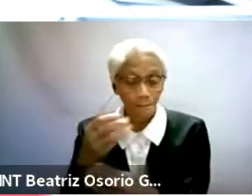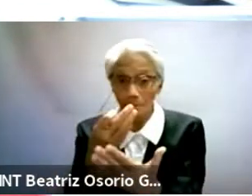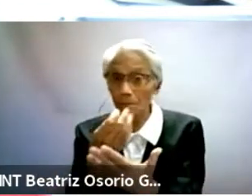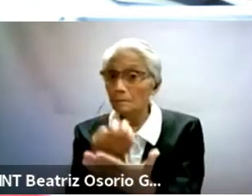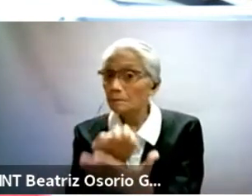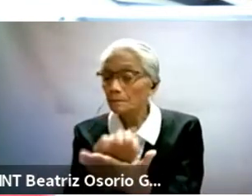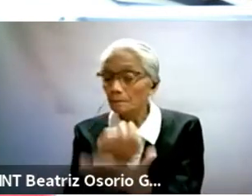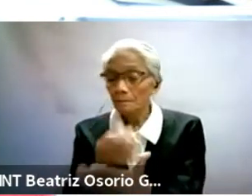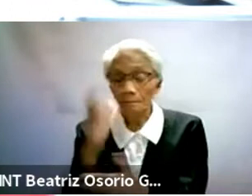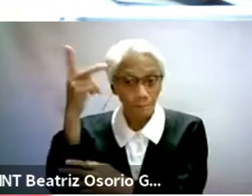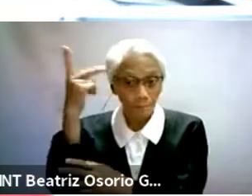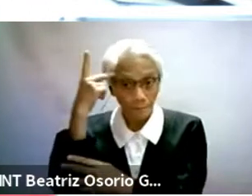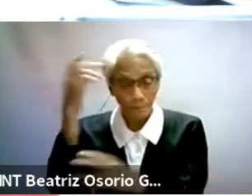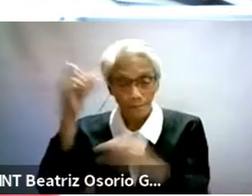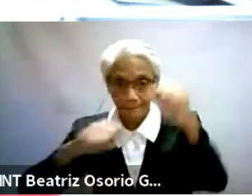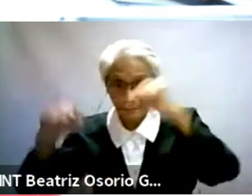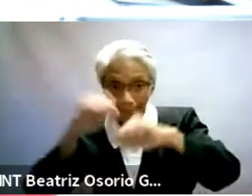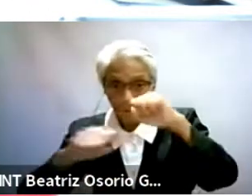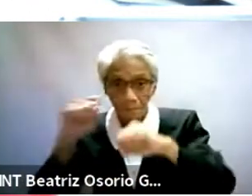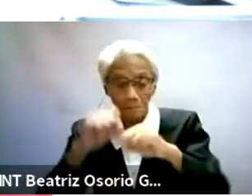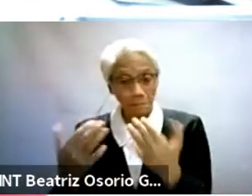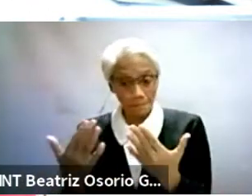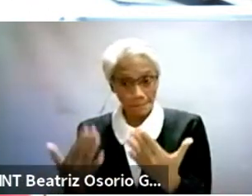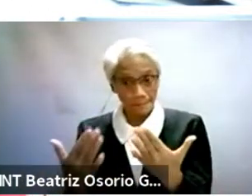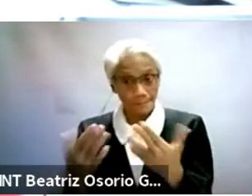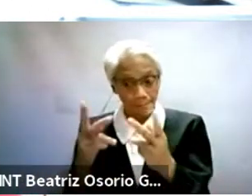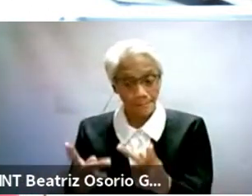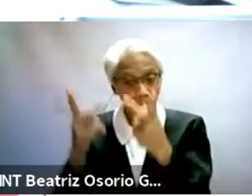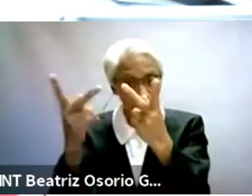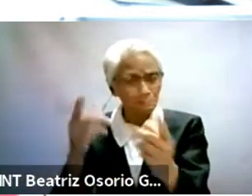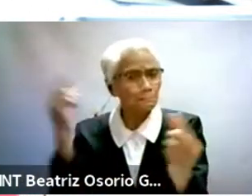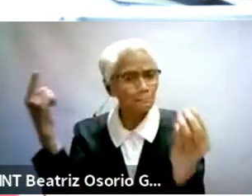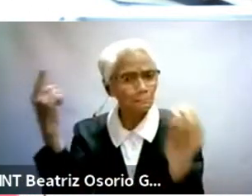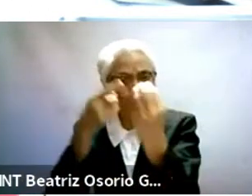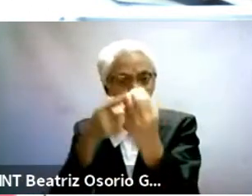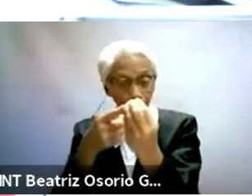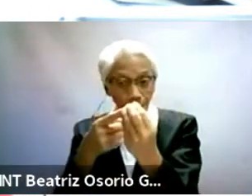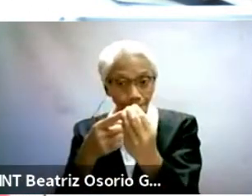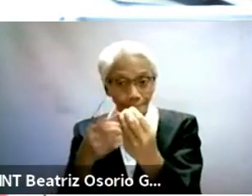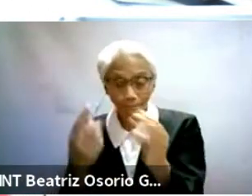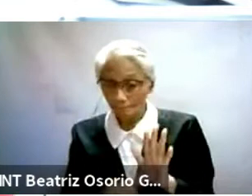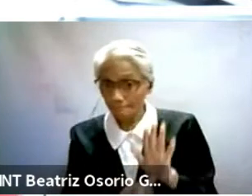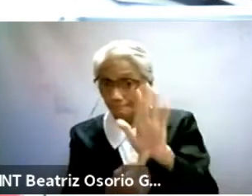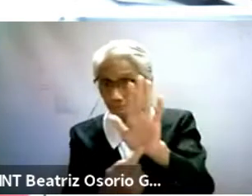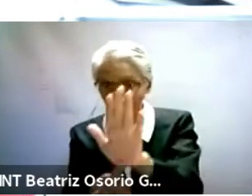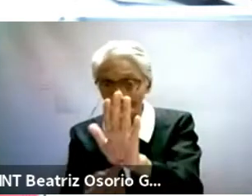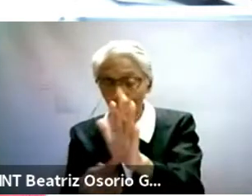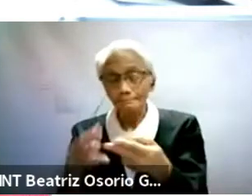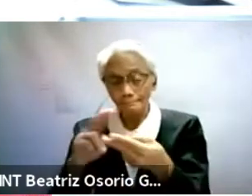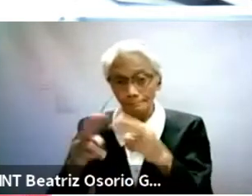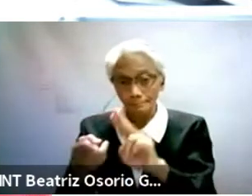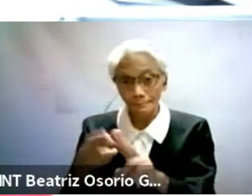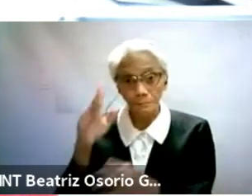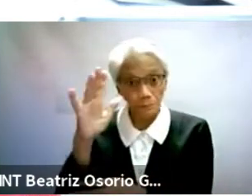Political Science. So today's presentation's objective is to share about the general comment number 25